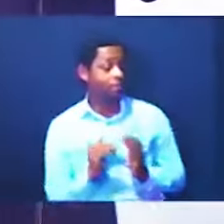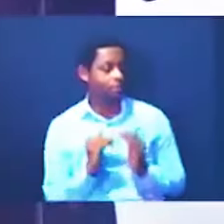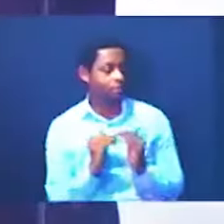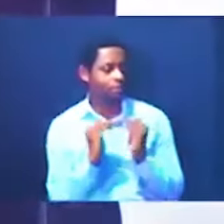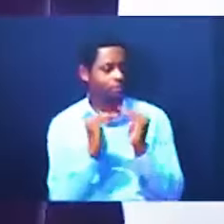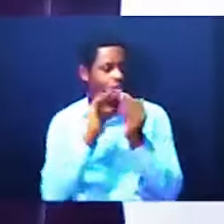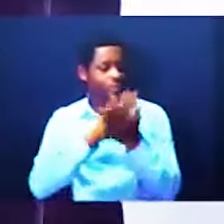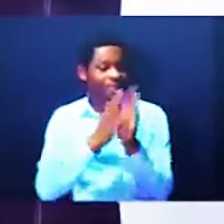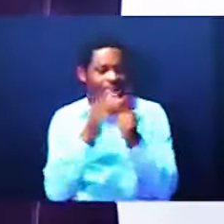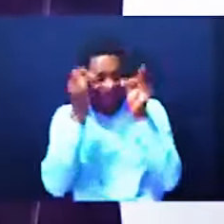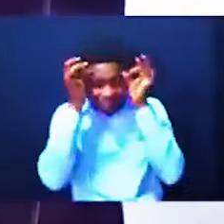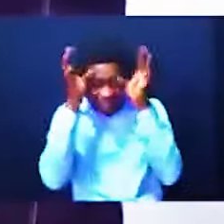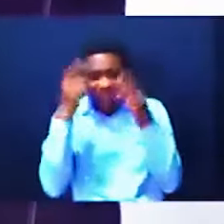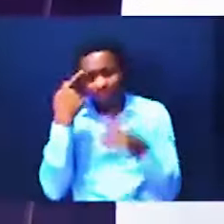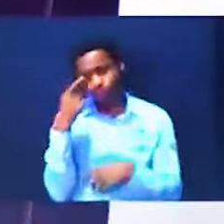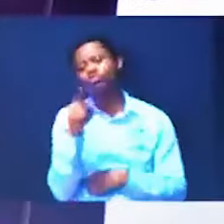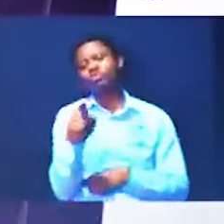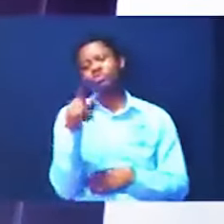zone.